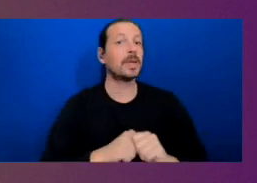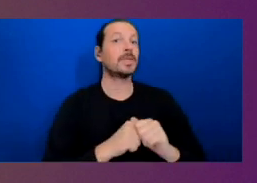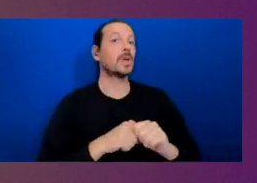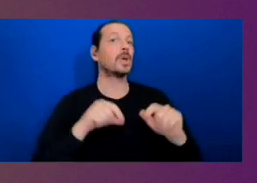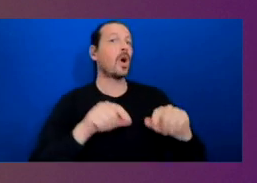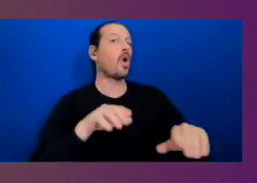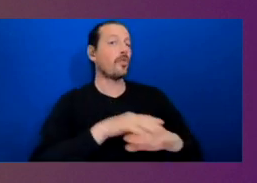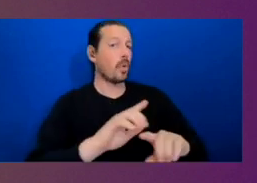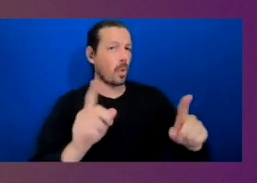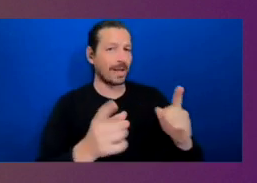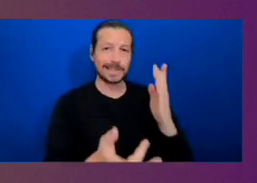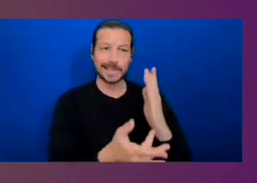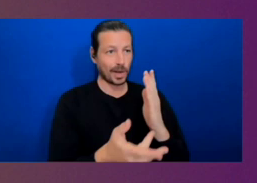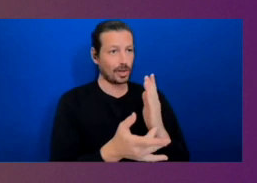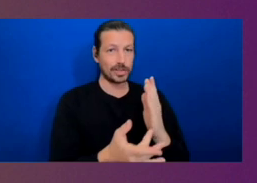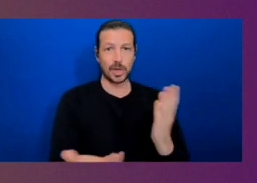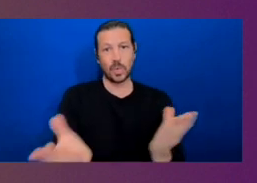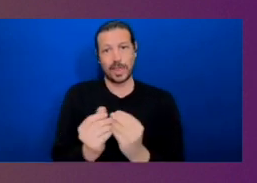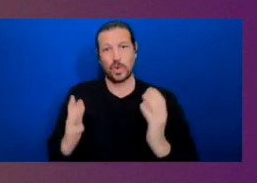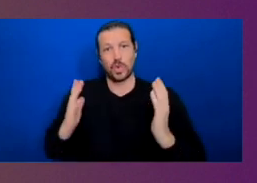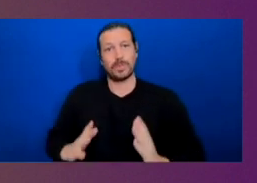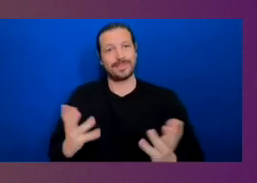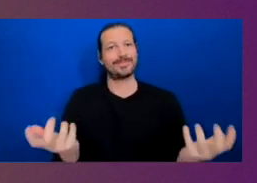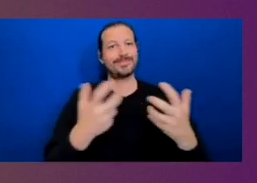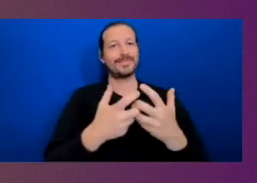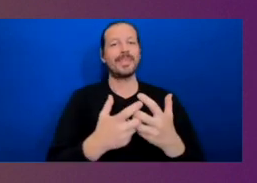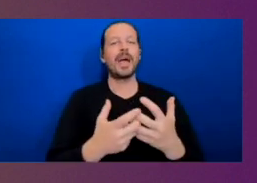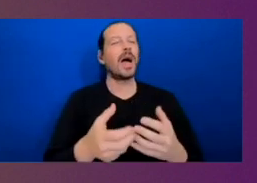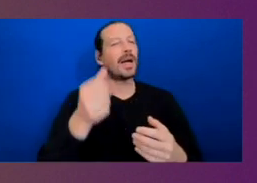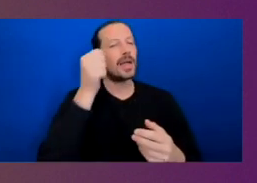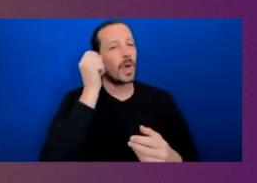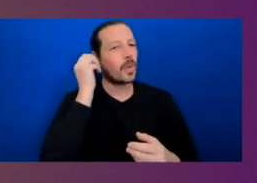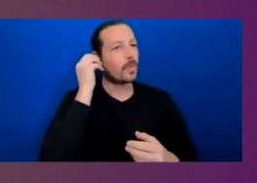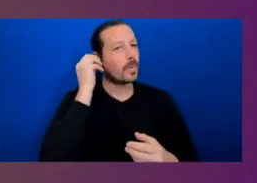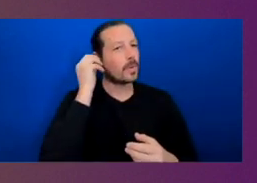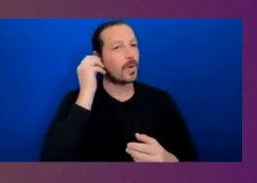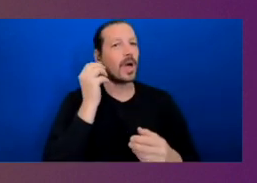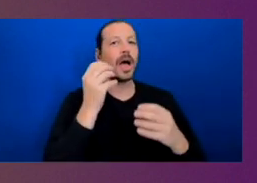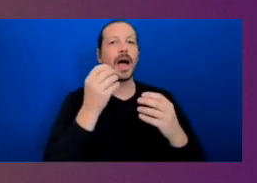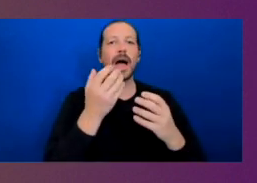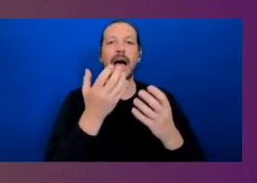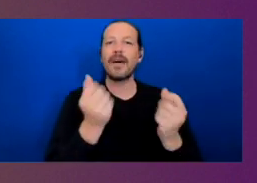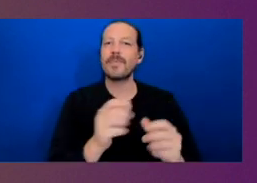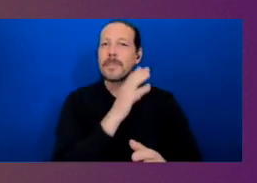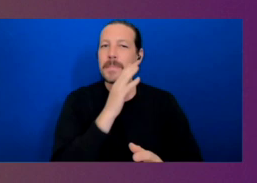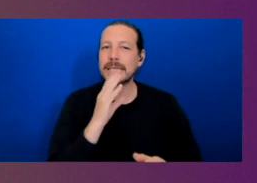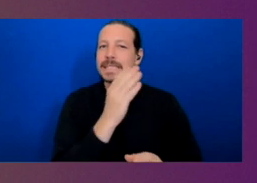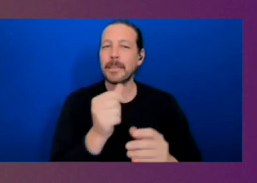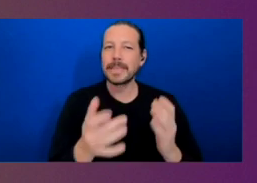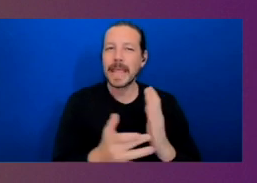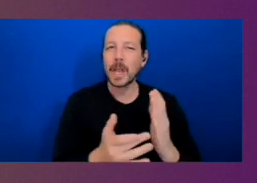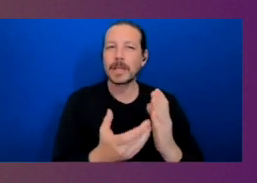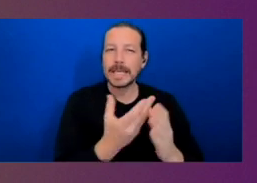potential, and we see an incredible gap in the progress and innovation in technology that breaks down barriers to